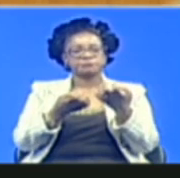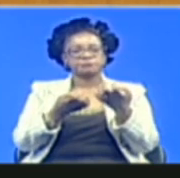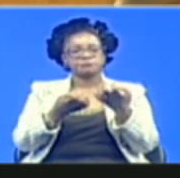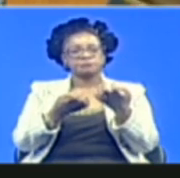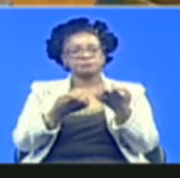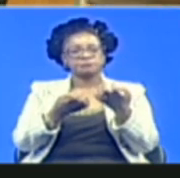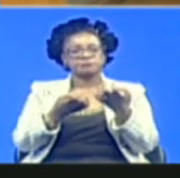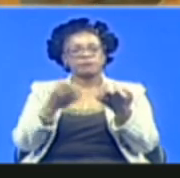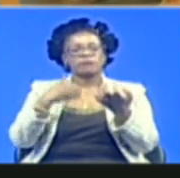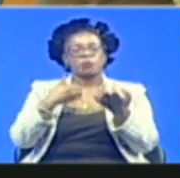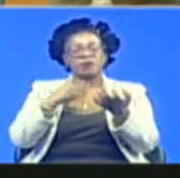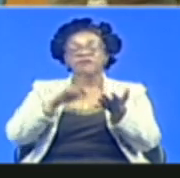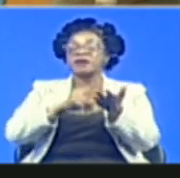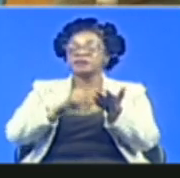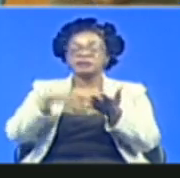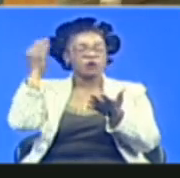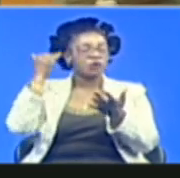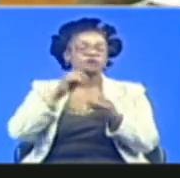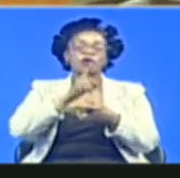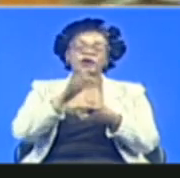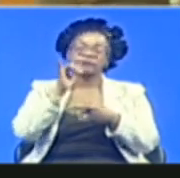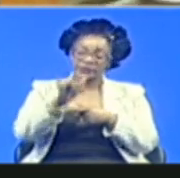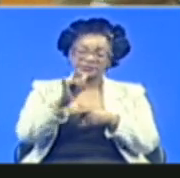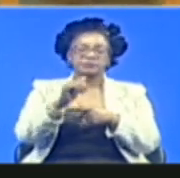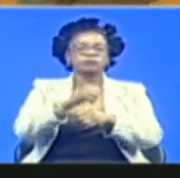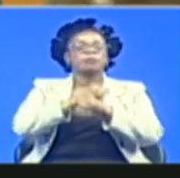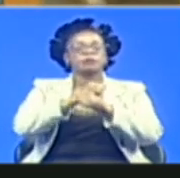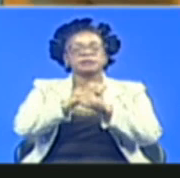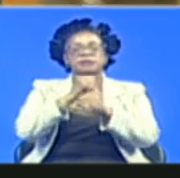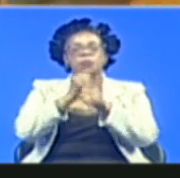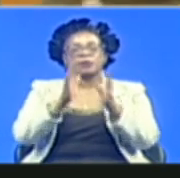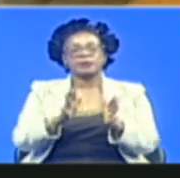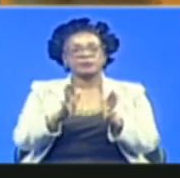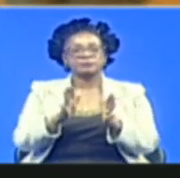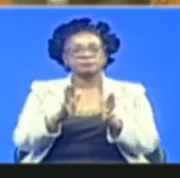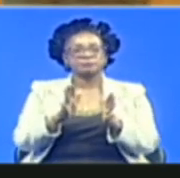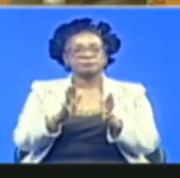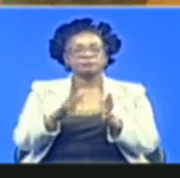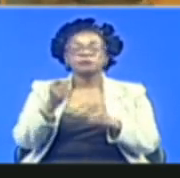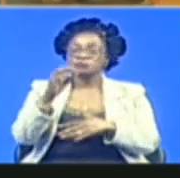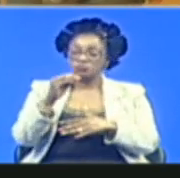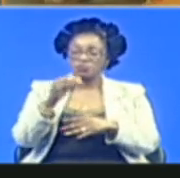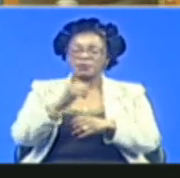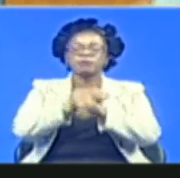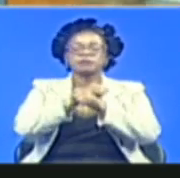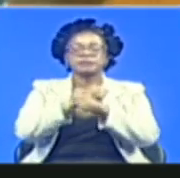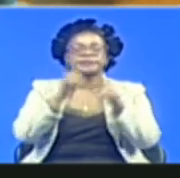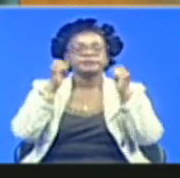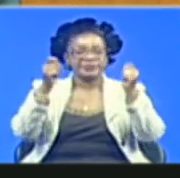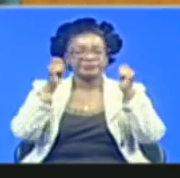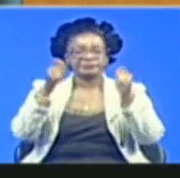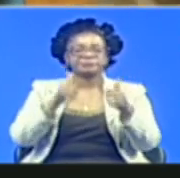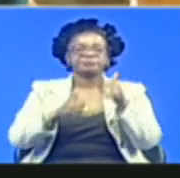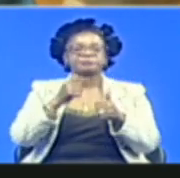And we have a valid court order to that effect that protects a worker. That is a protected strike, which says